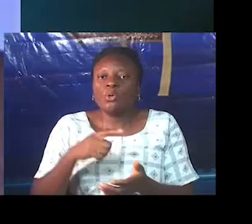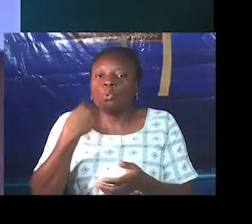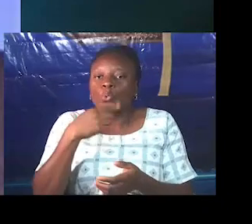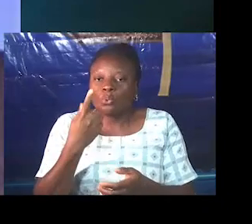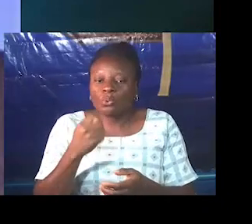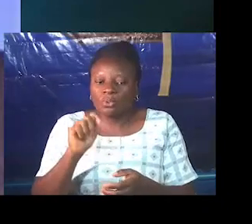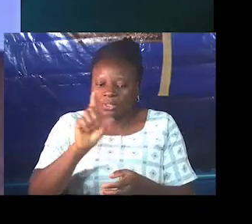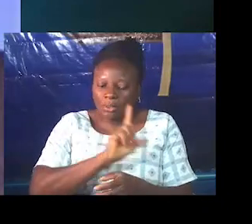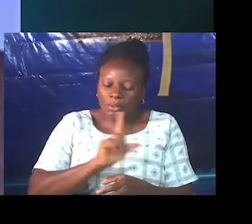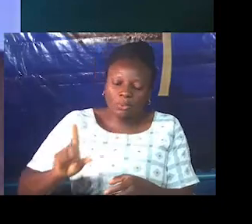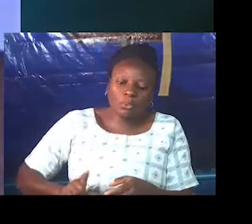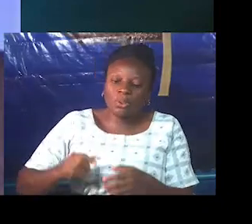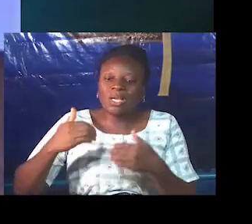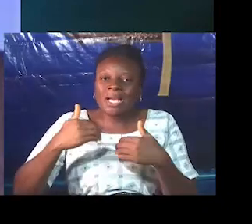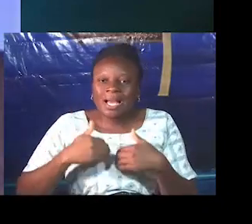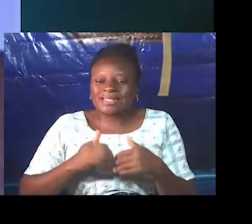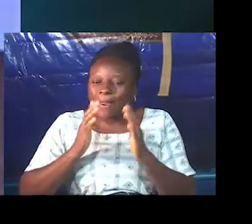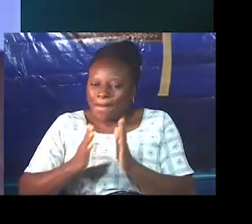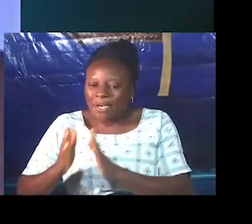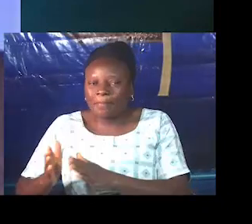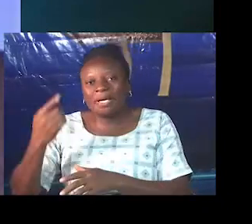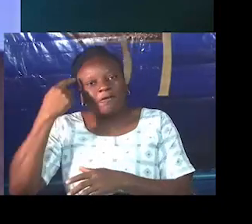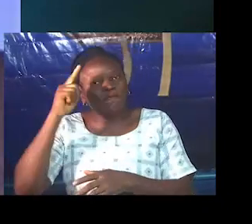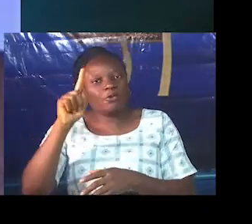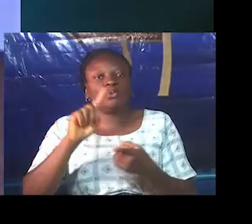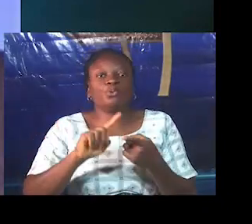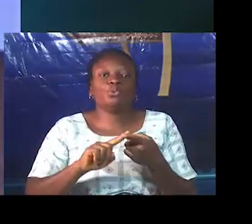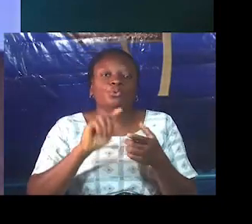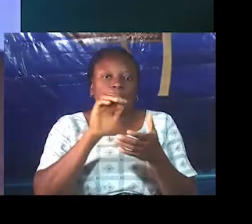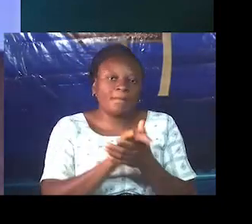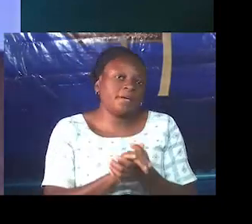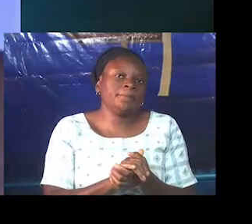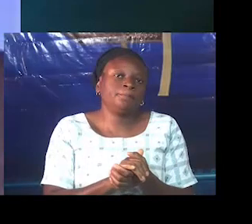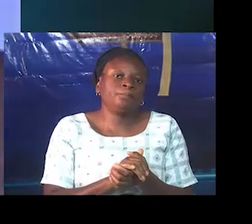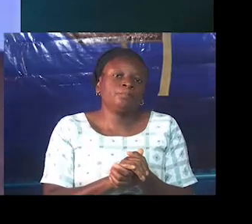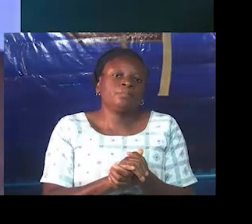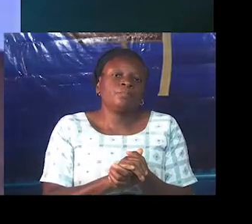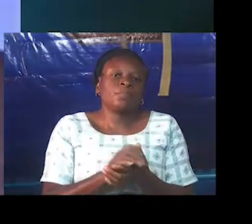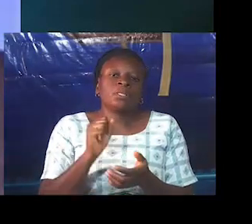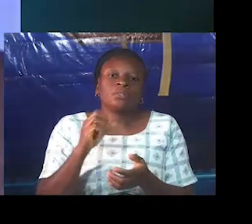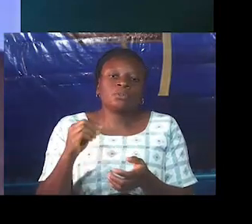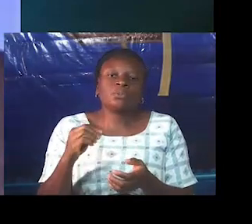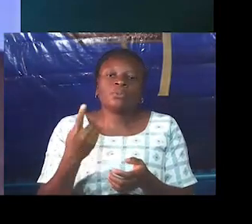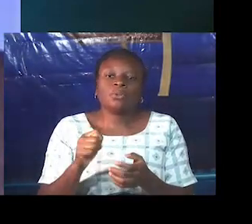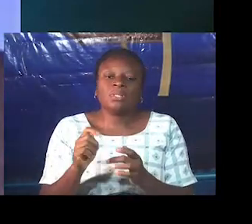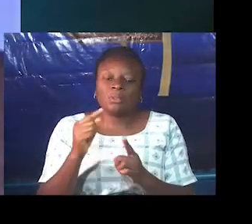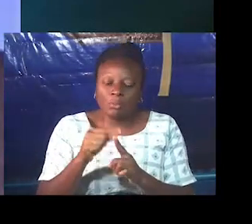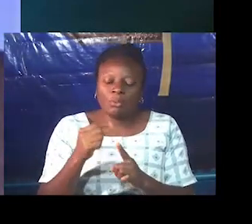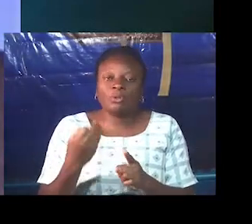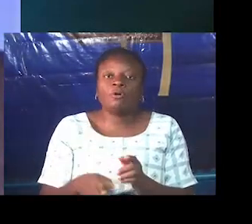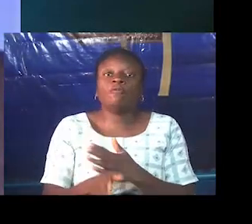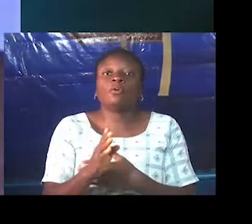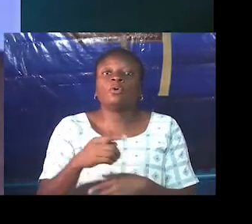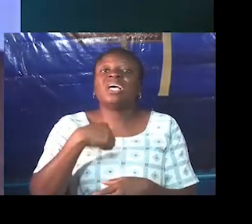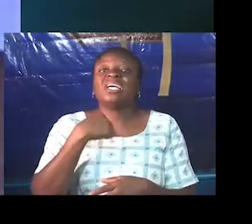this. And that's very interesting to me. He didn't say these. He was not, you know,